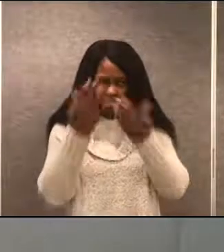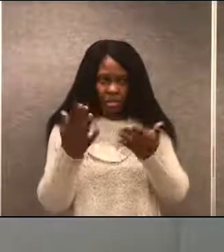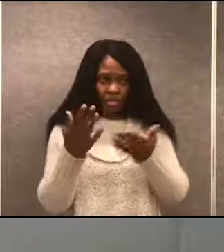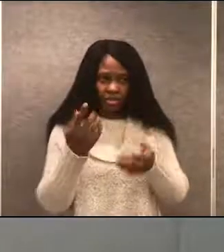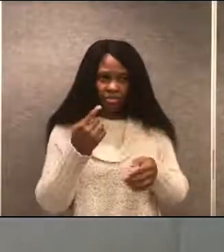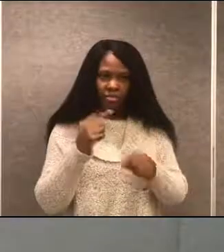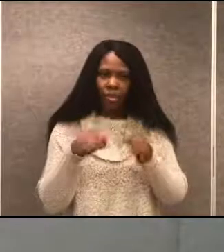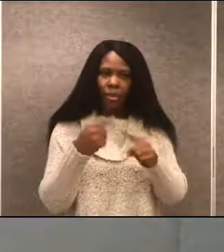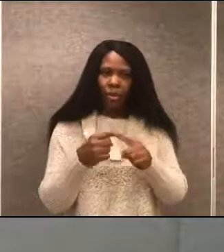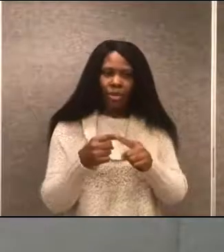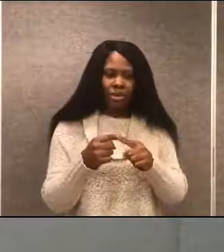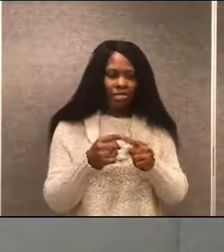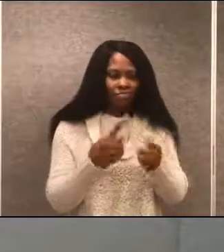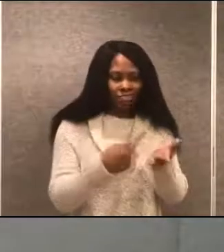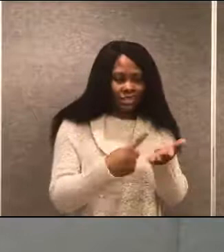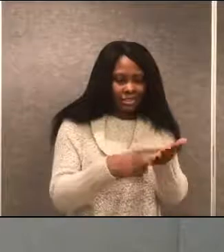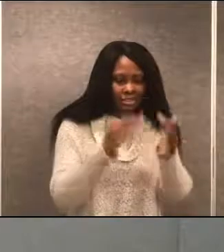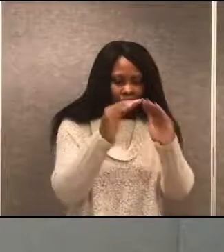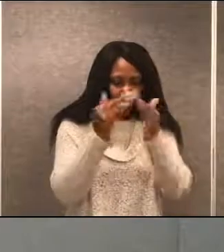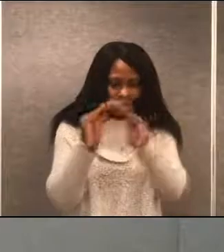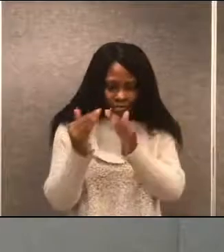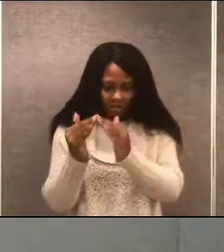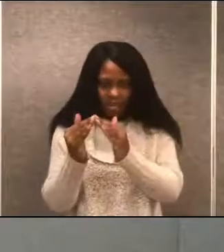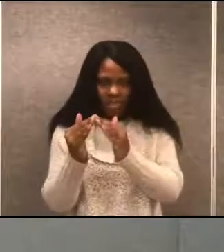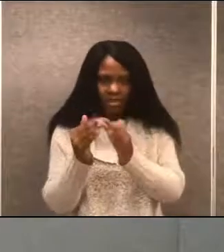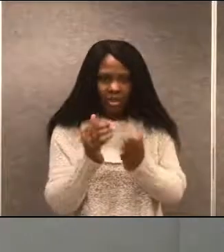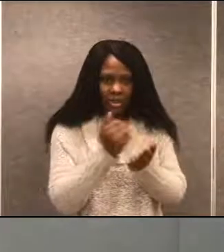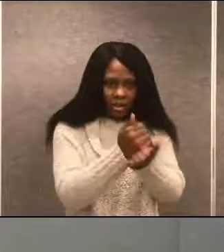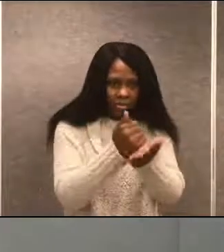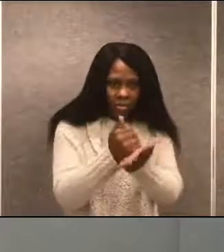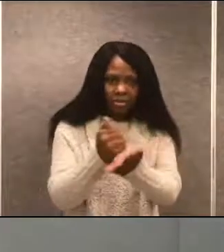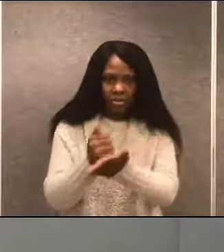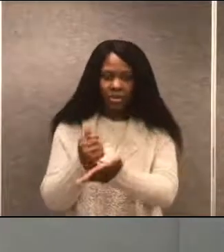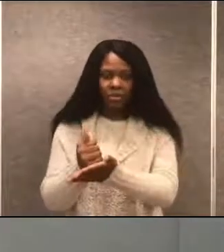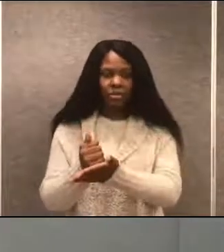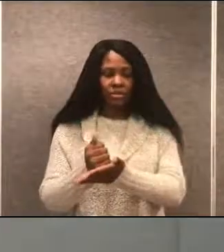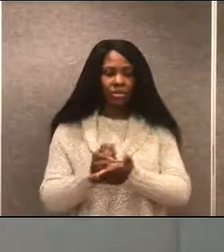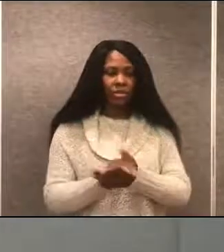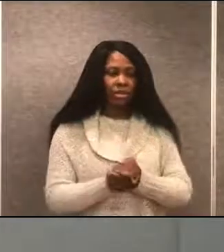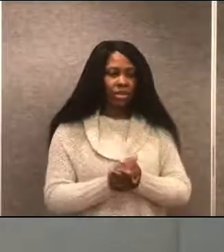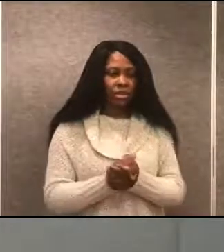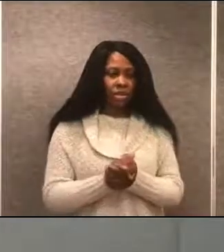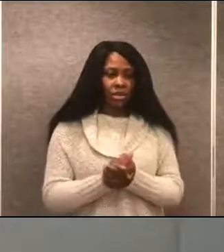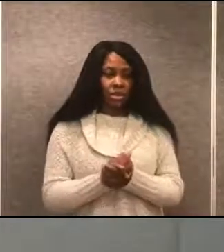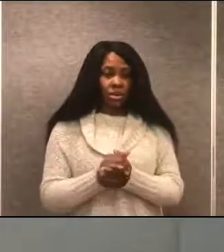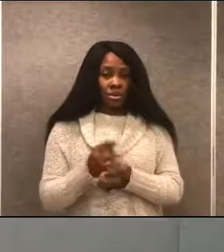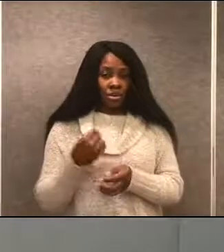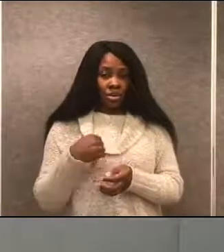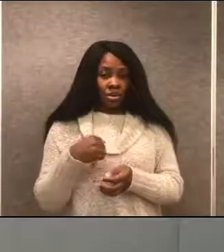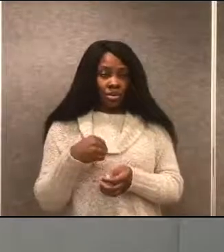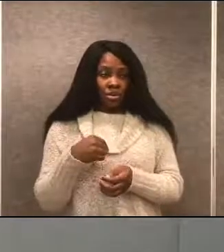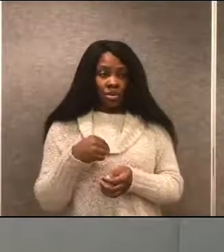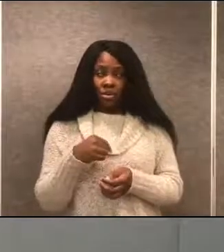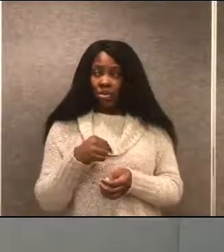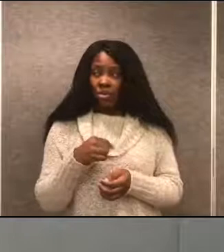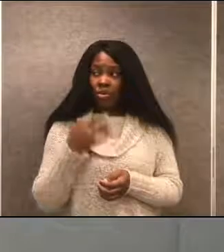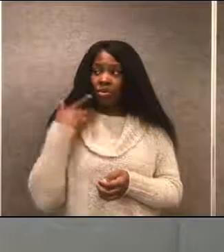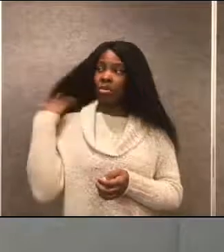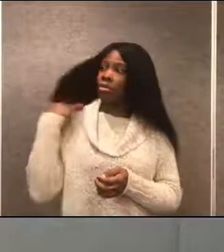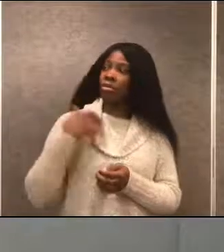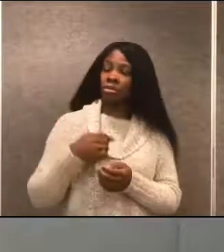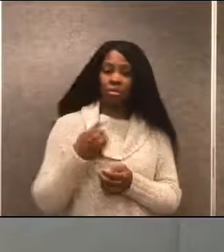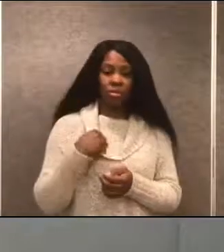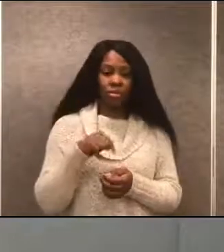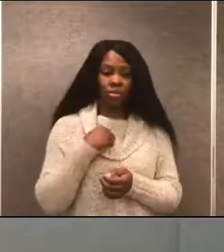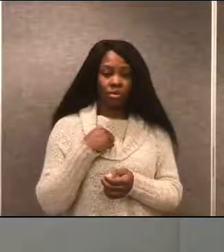the village, we basically ended our weekly meeting. Oh, she's still talking. Last